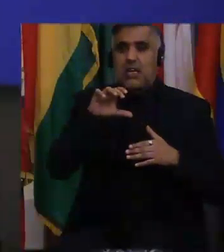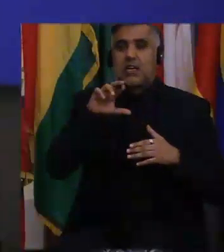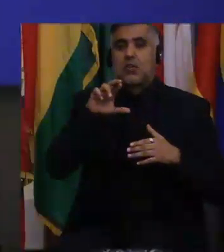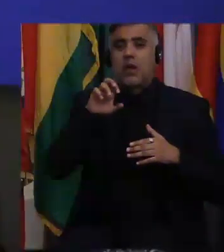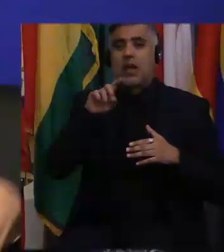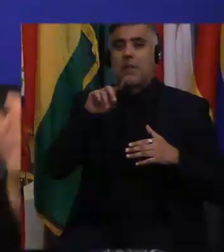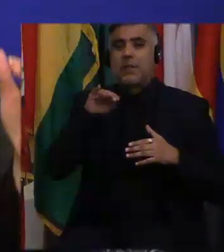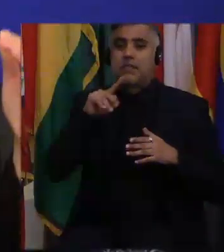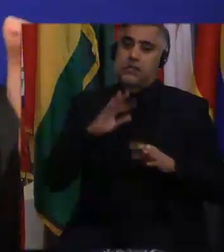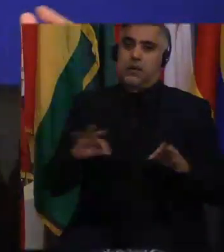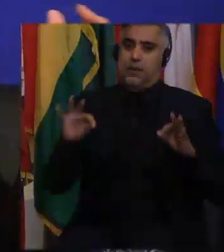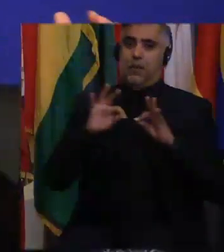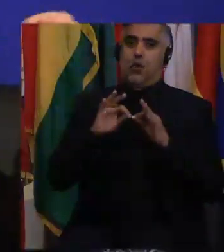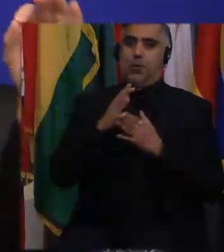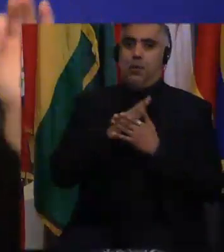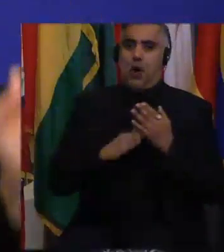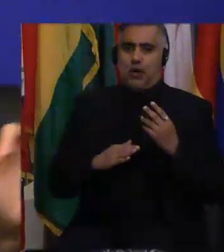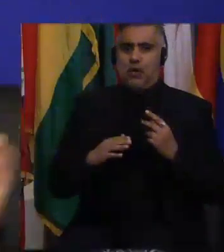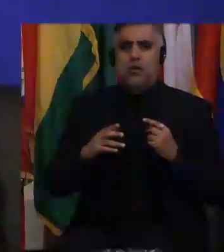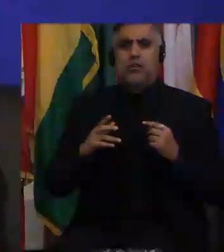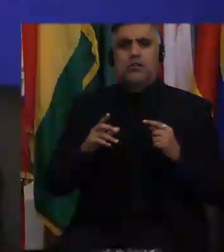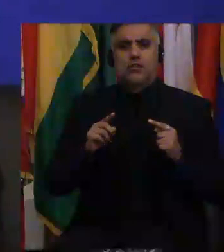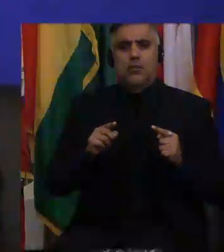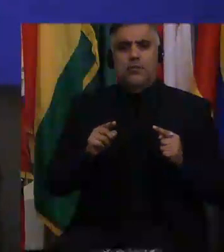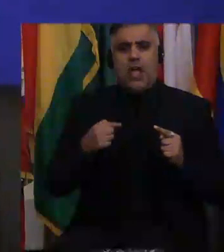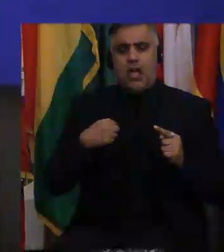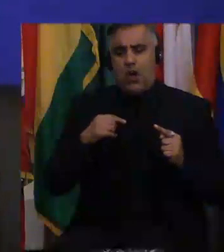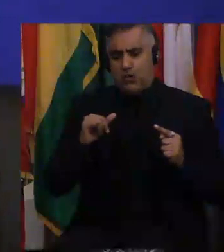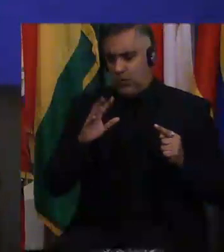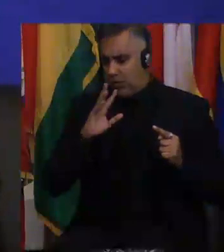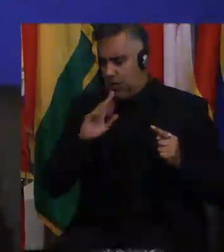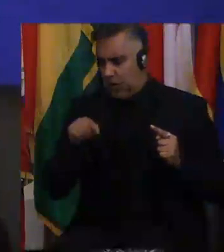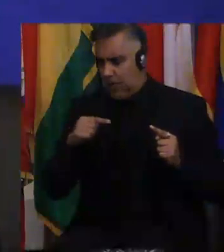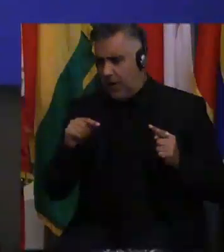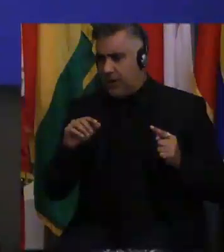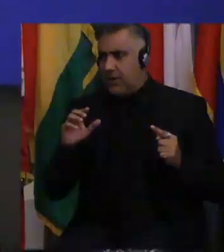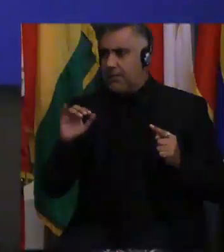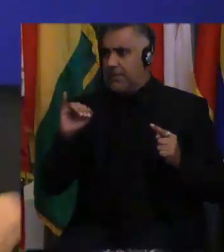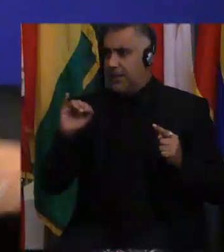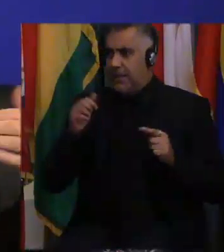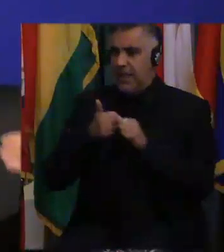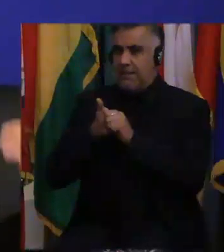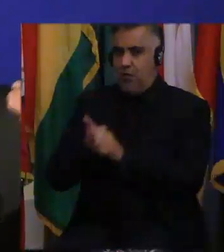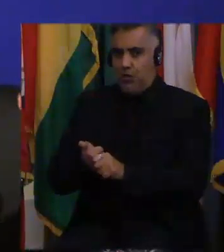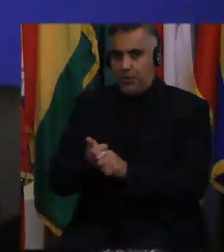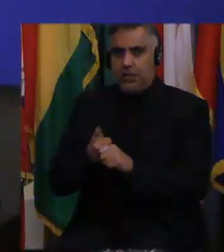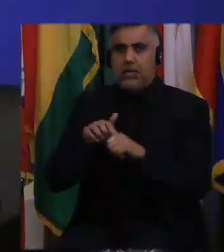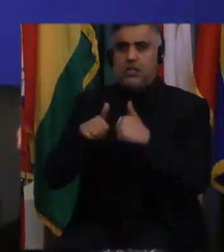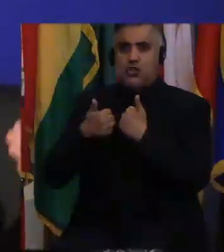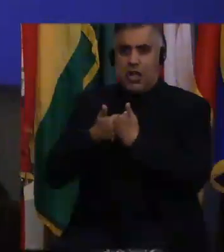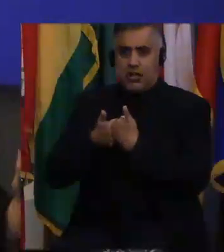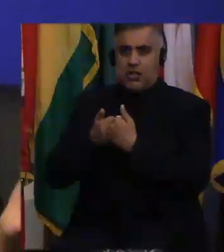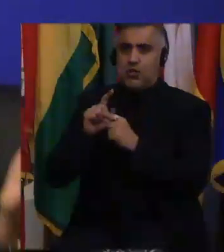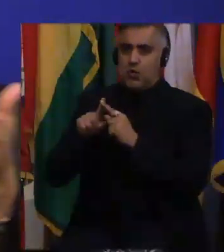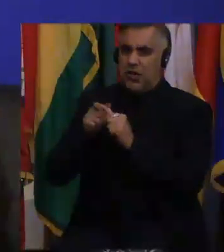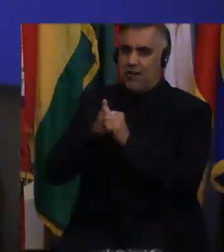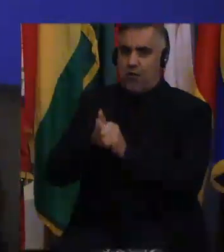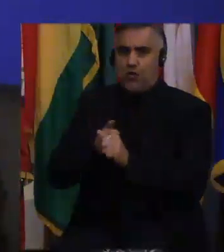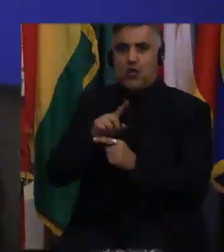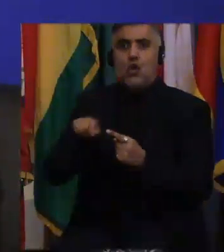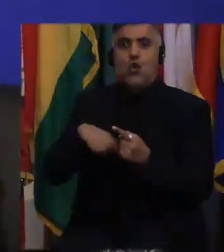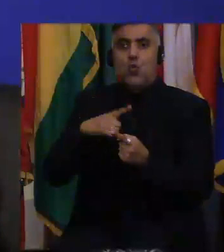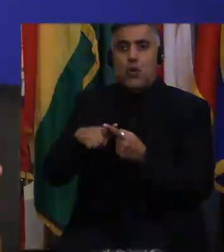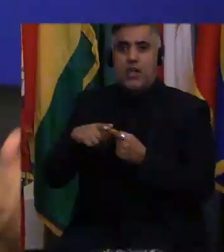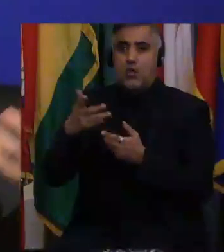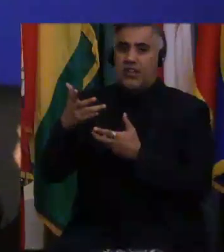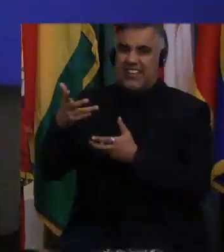very important. I want to get to the piece about enforcement, challenges associated with enforcement when you're dealing